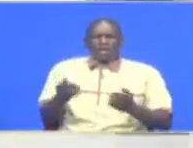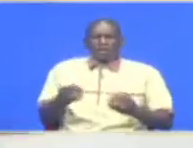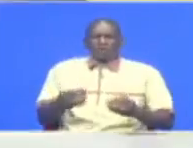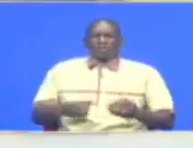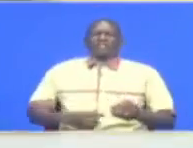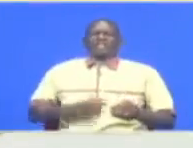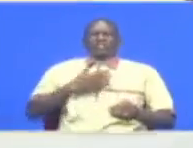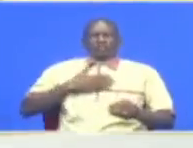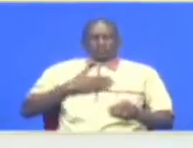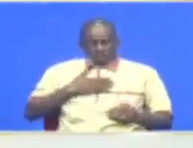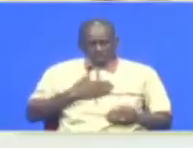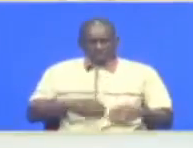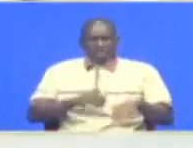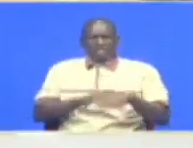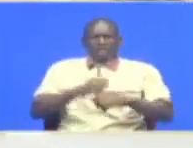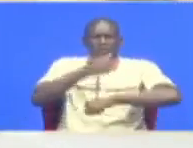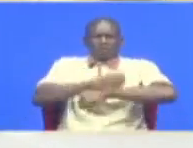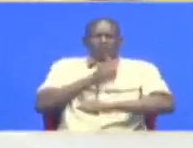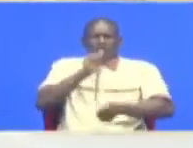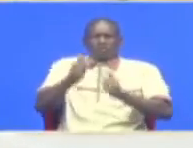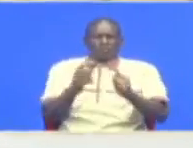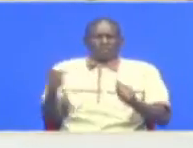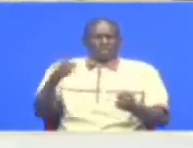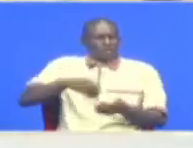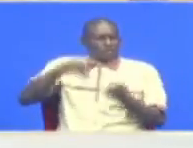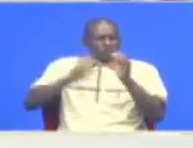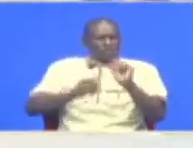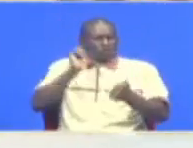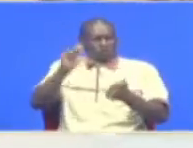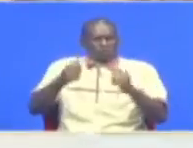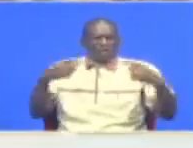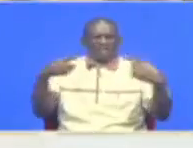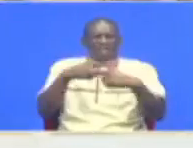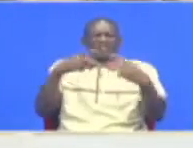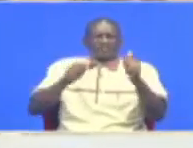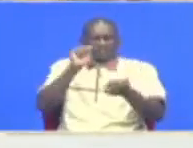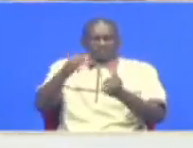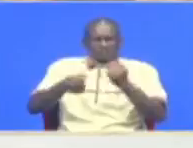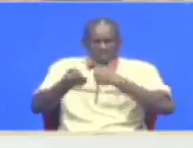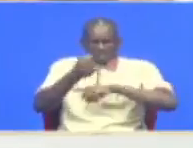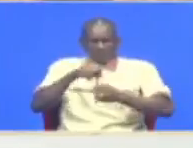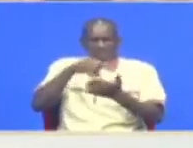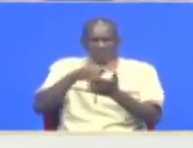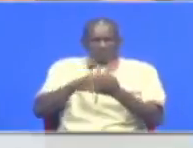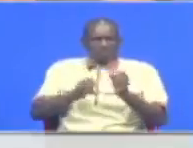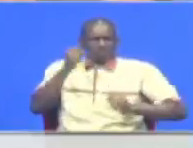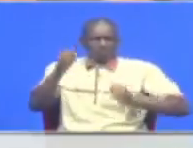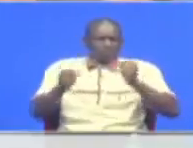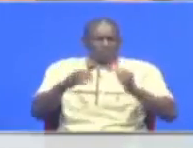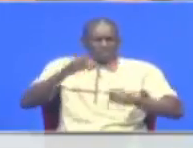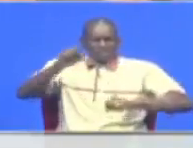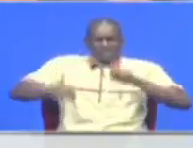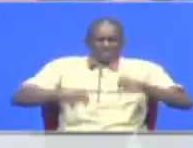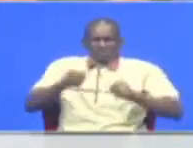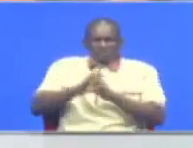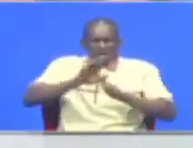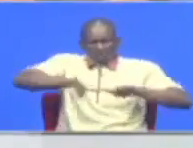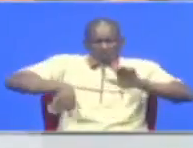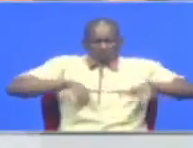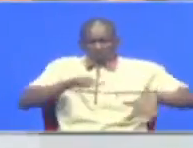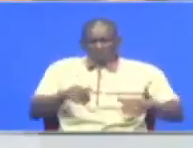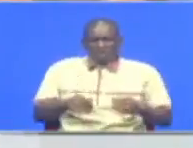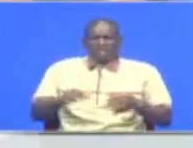guest during the school sports day. The learners competed in a wide range of sporting activities, including athletics, cycling, and swimming. The